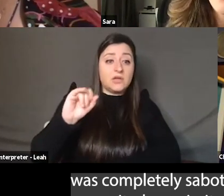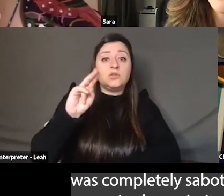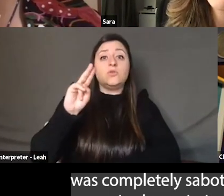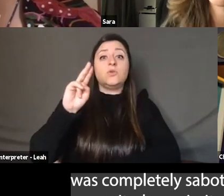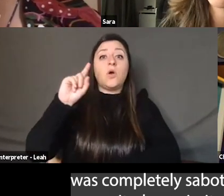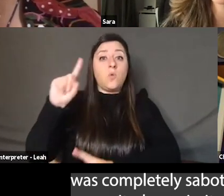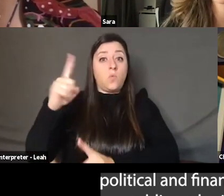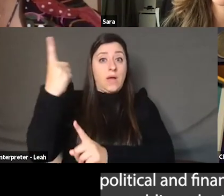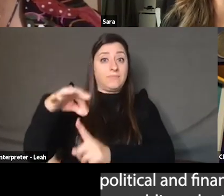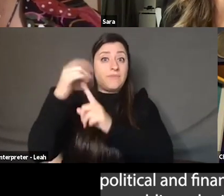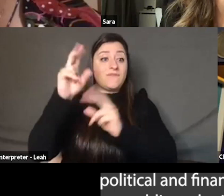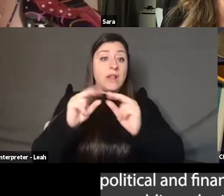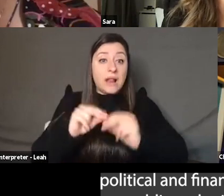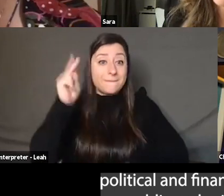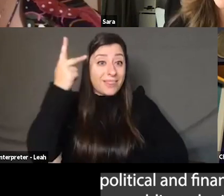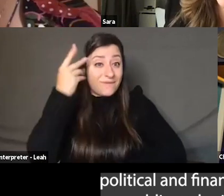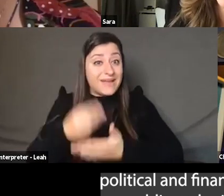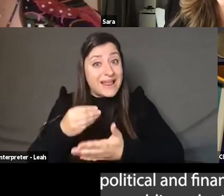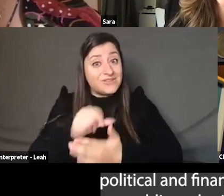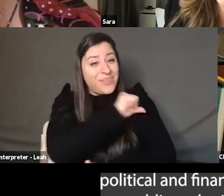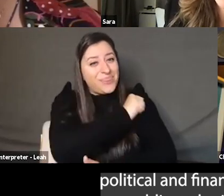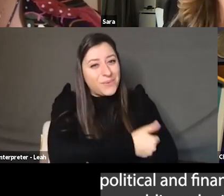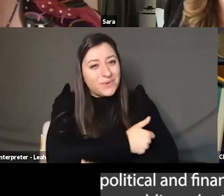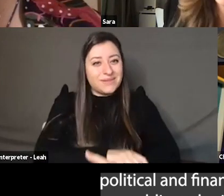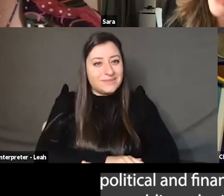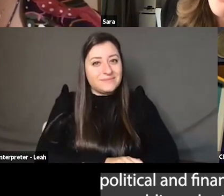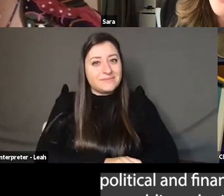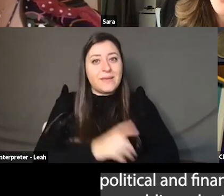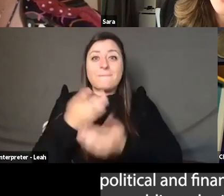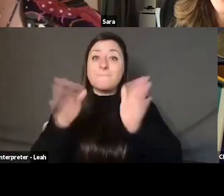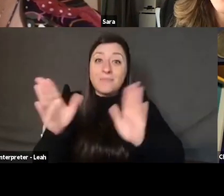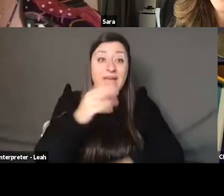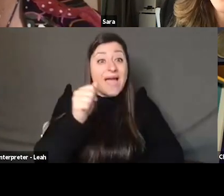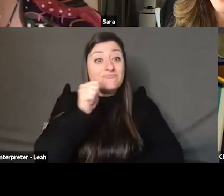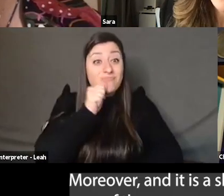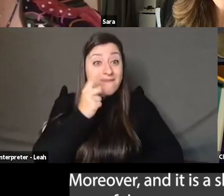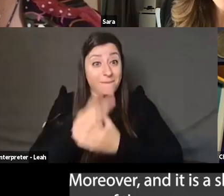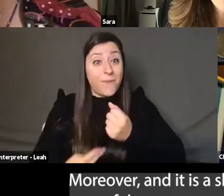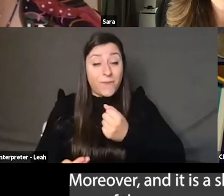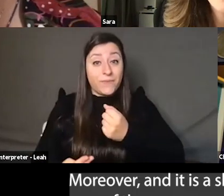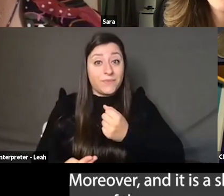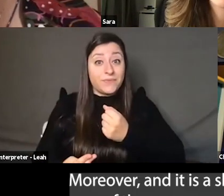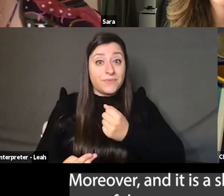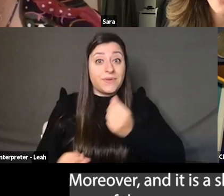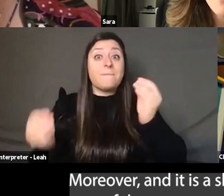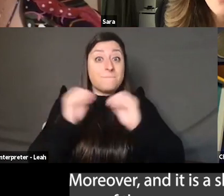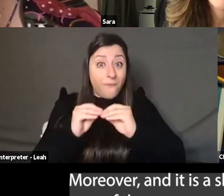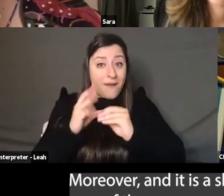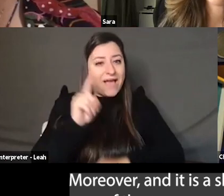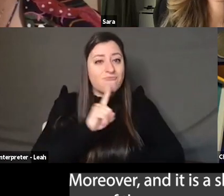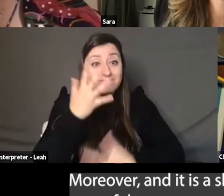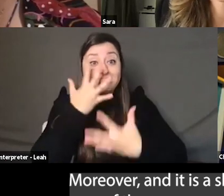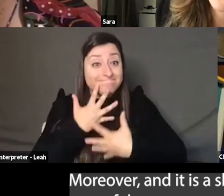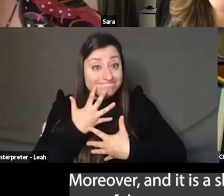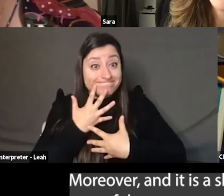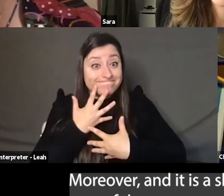quasi-unanimity of the Lebanese political and financial authorities, public and private sectors. Moreover, and it is a shame that